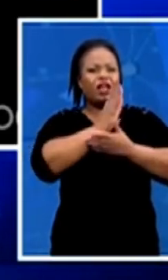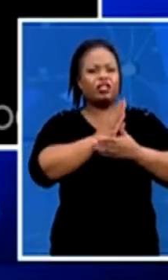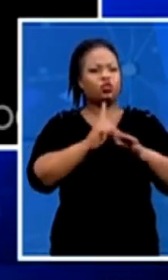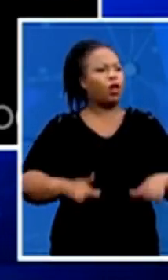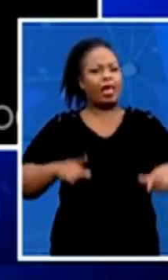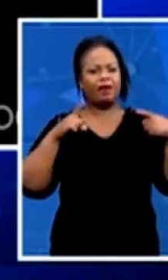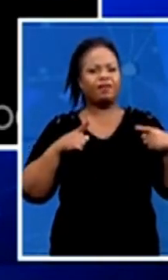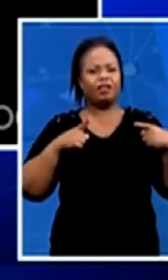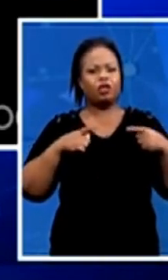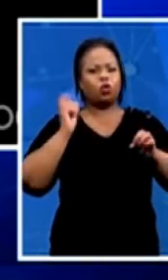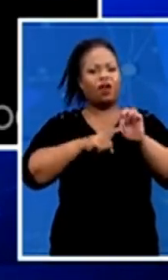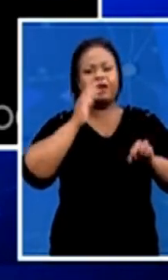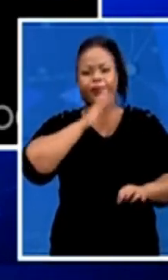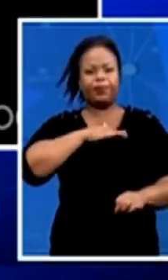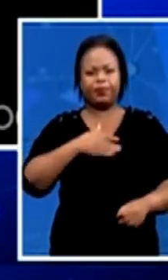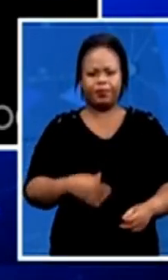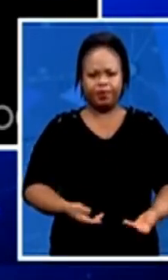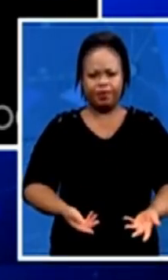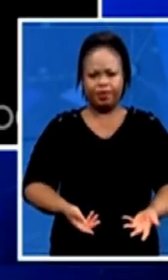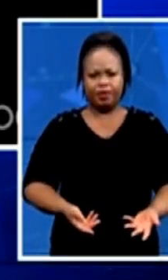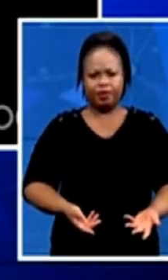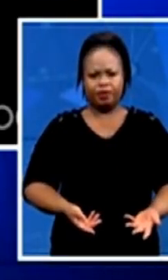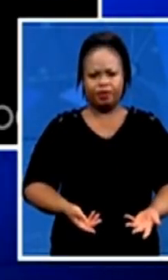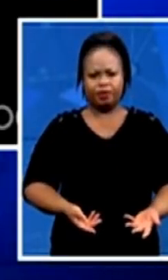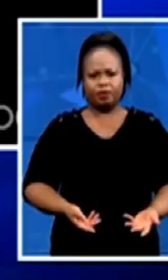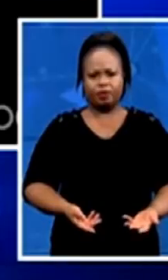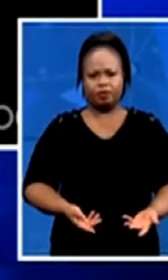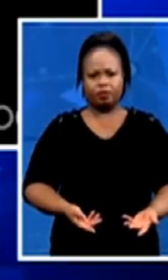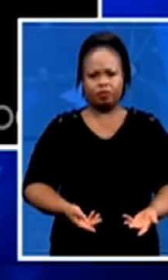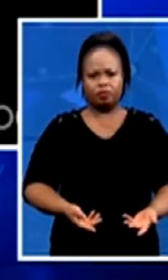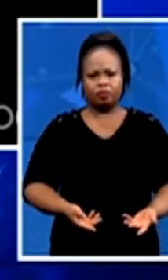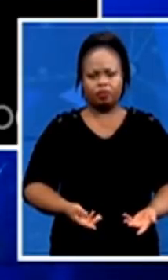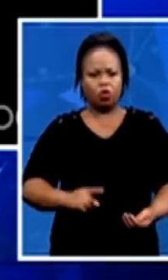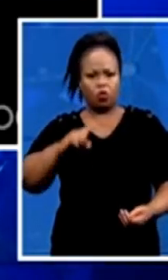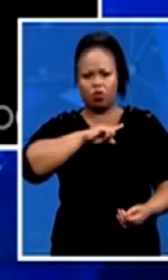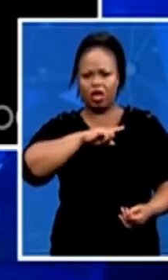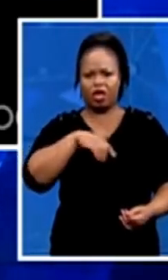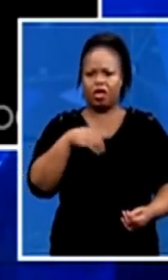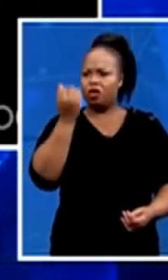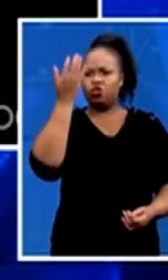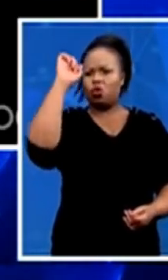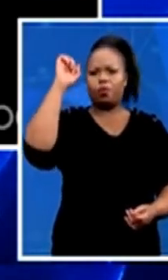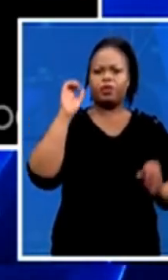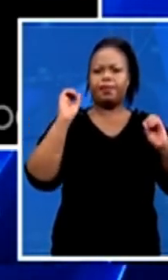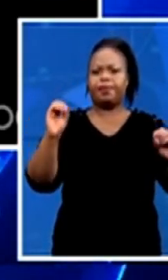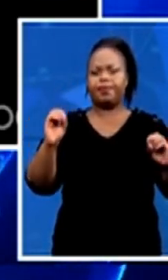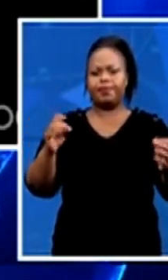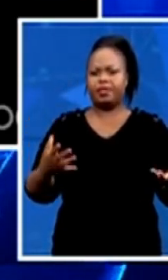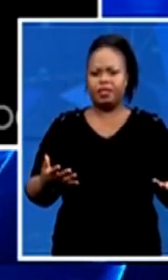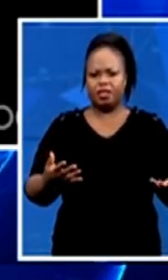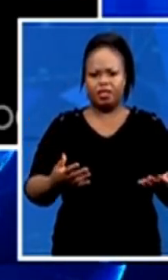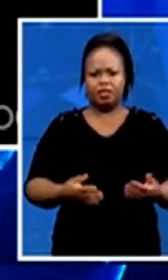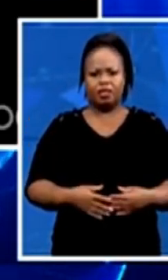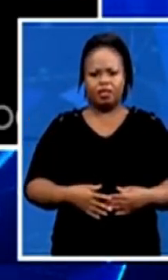because you did not oppose a particular, and we say this in